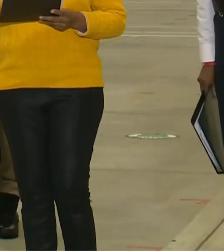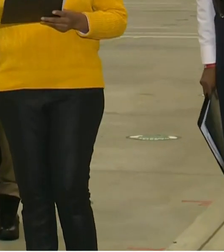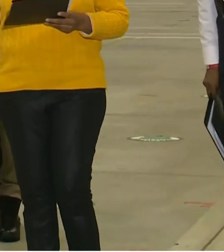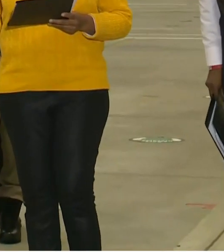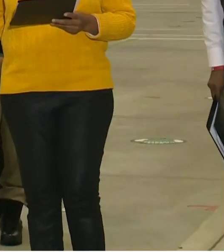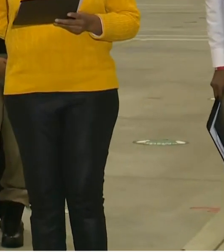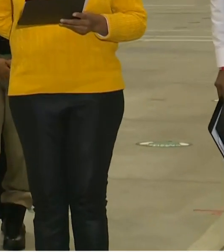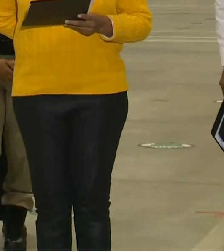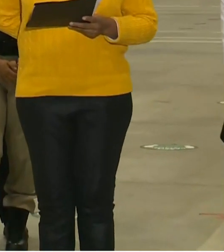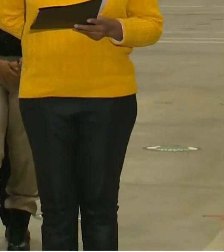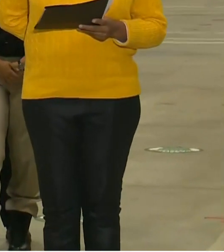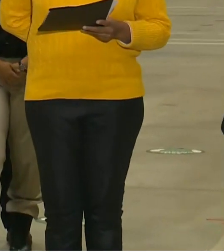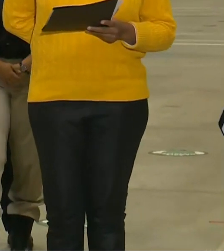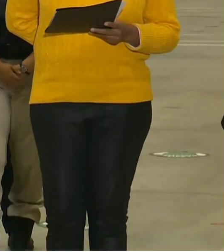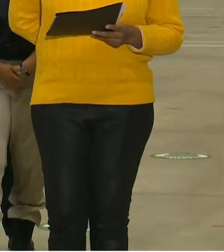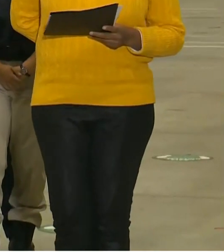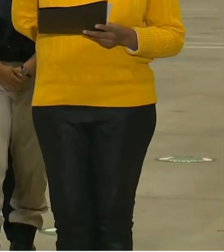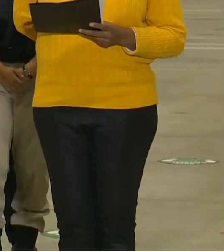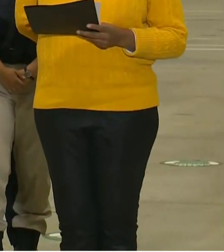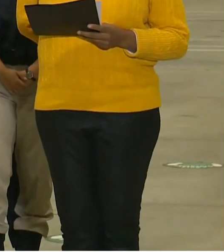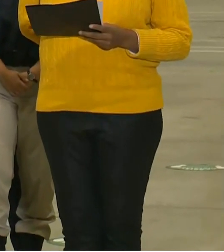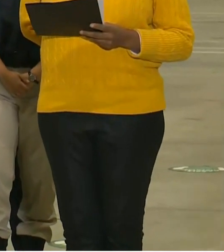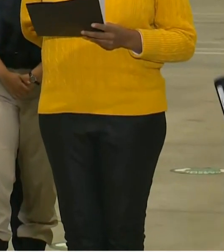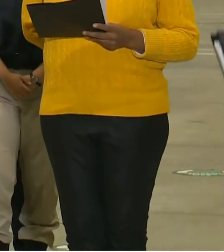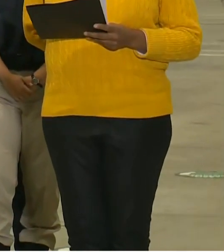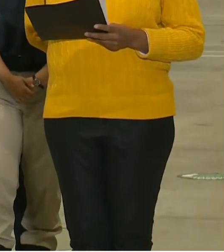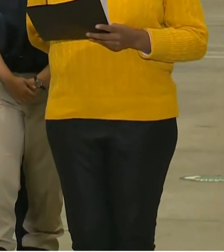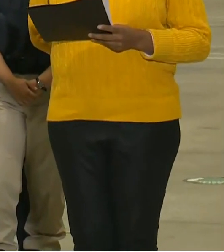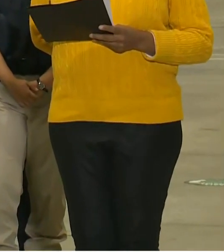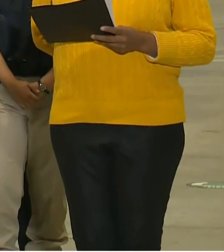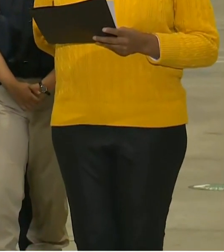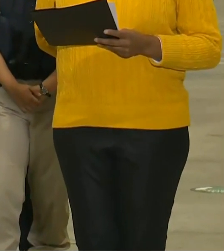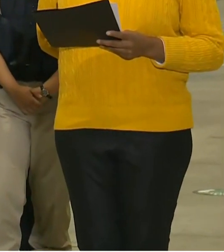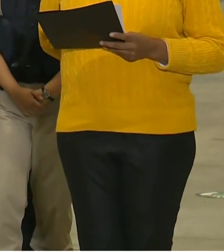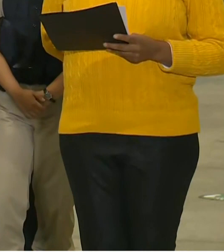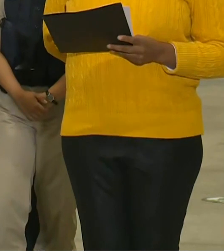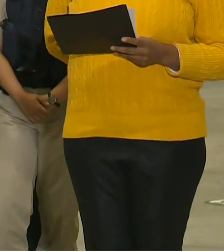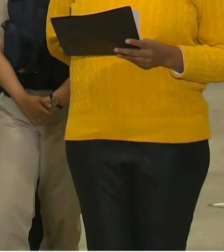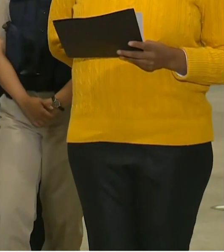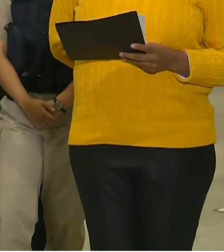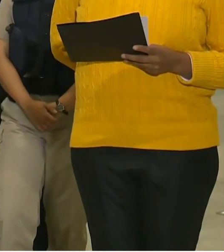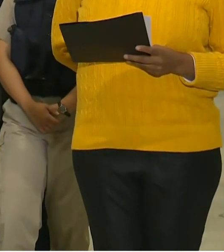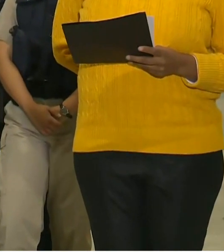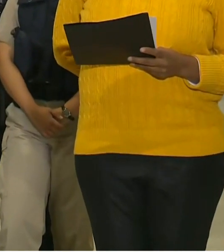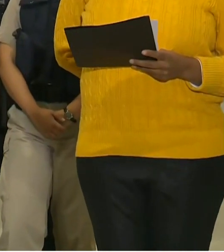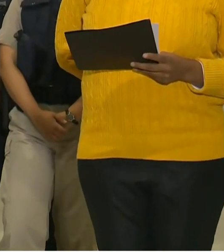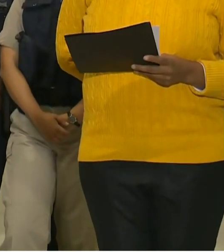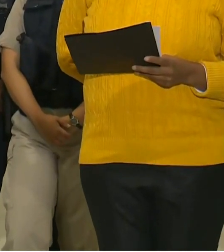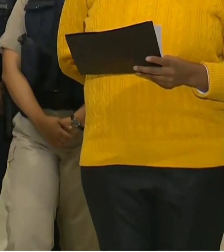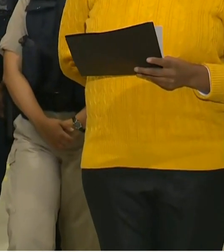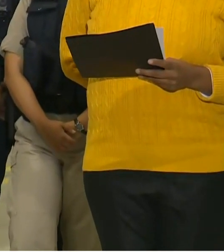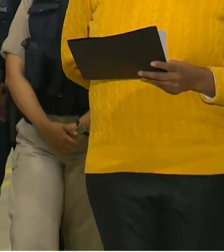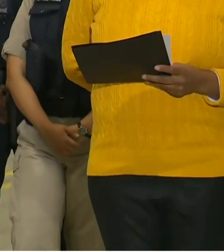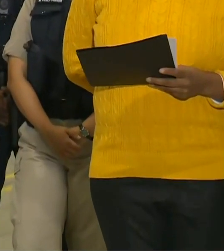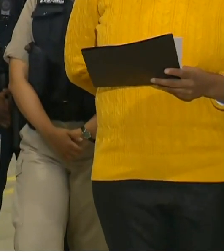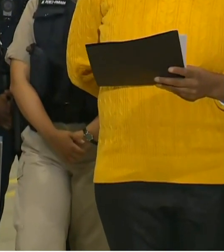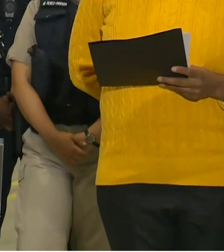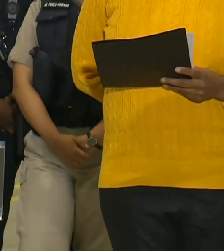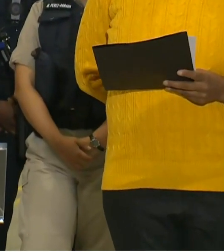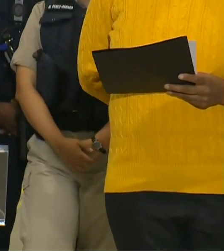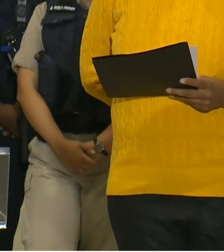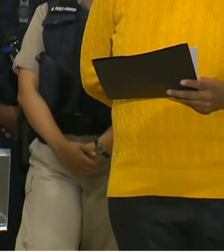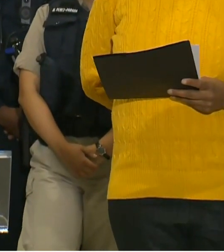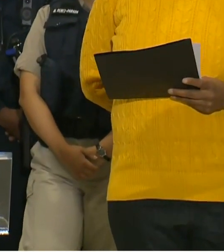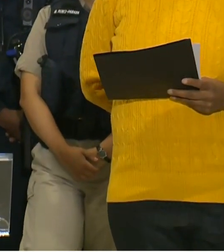of its members to receive meaningful training that facilitates active bystandership and ensures successful